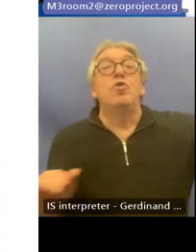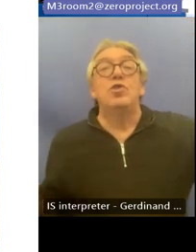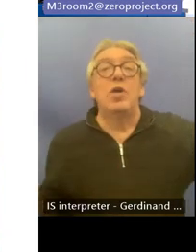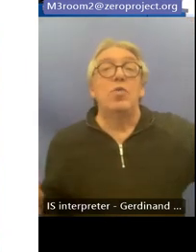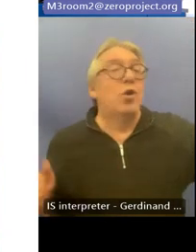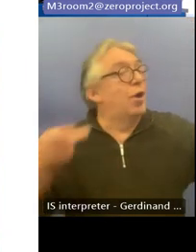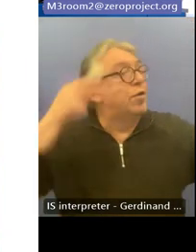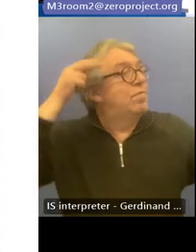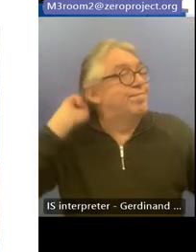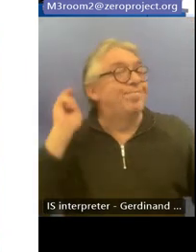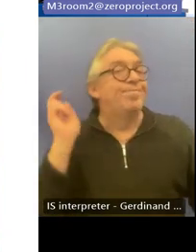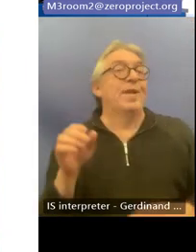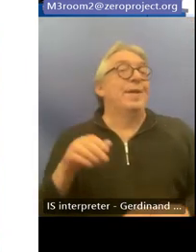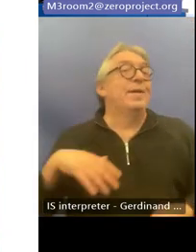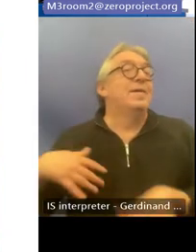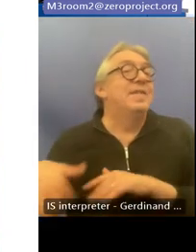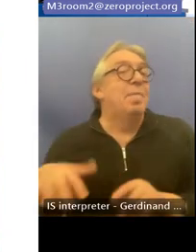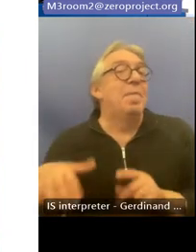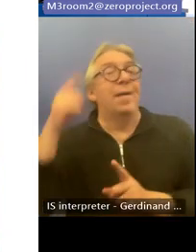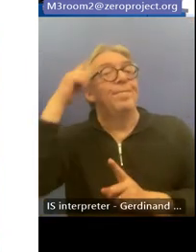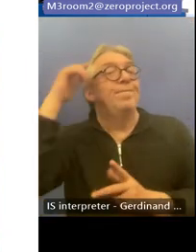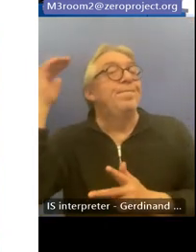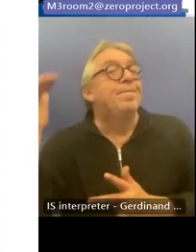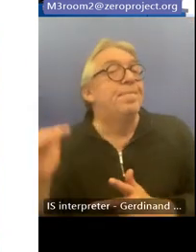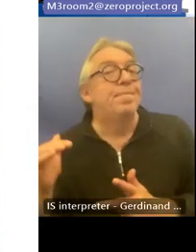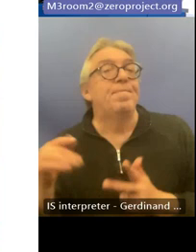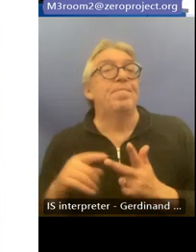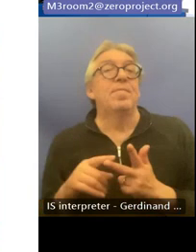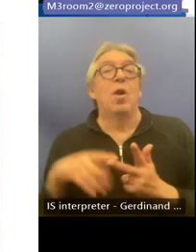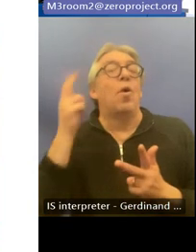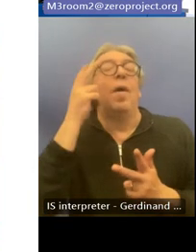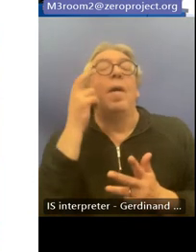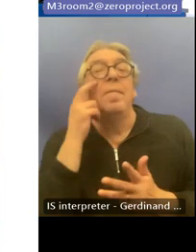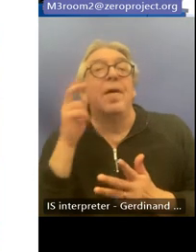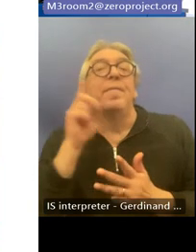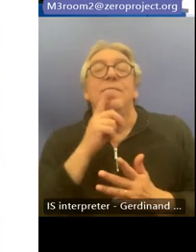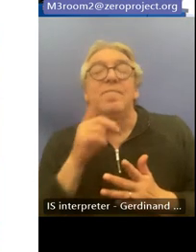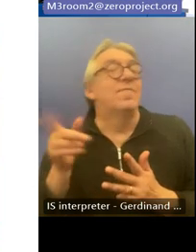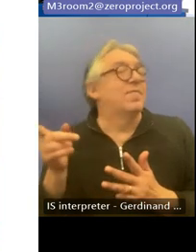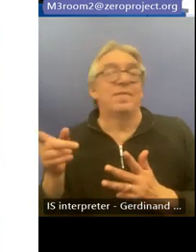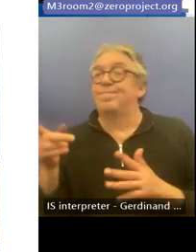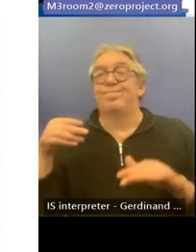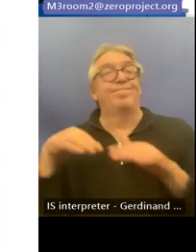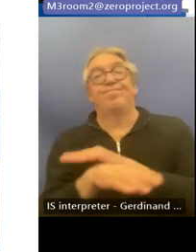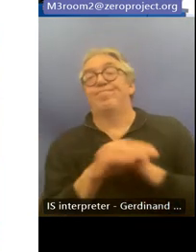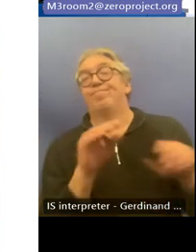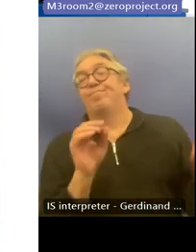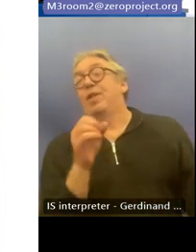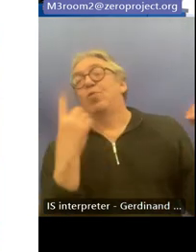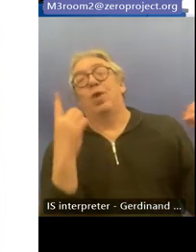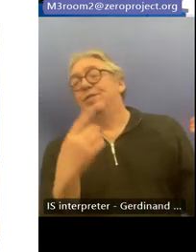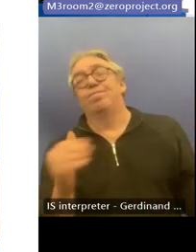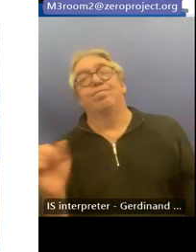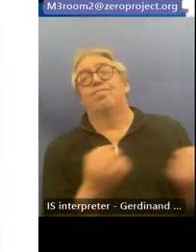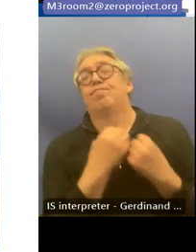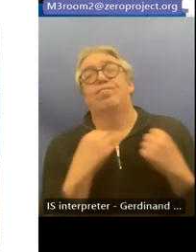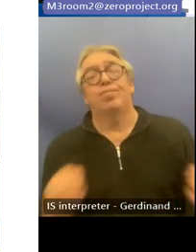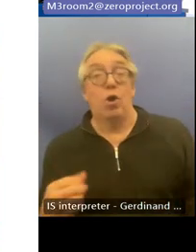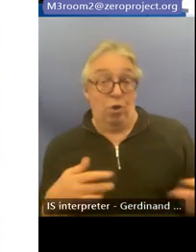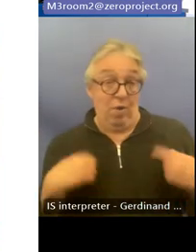palsy, intellectual disabilities, or the deaf-blind, they cannot really enroll in the education. So this program